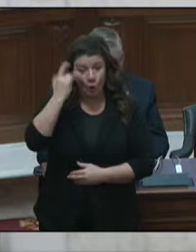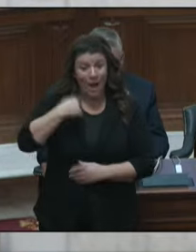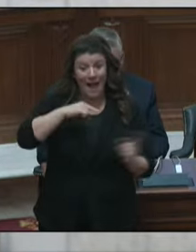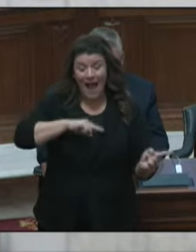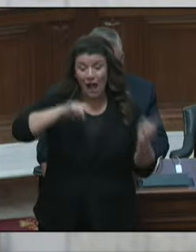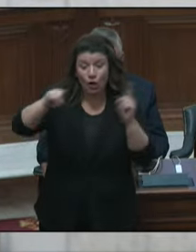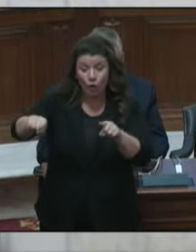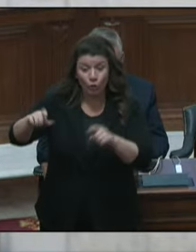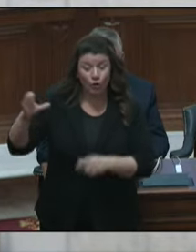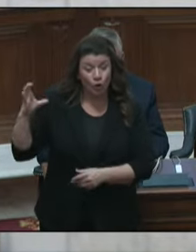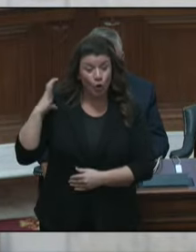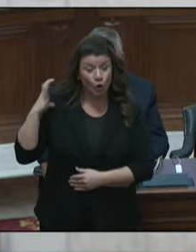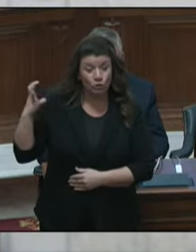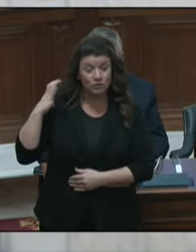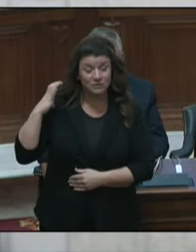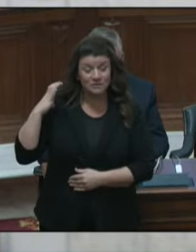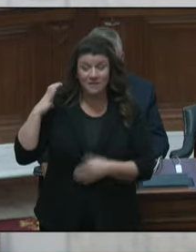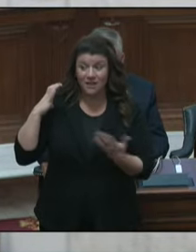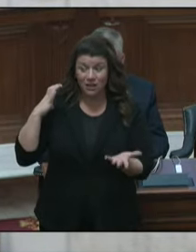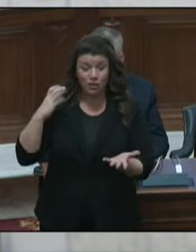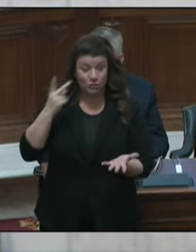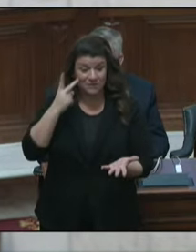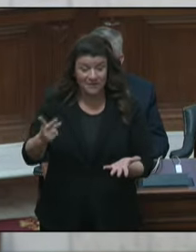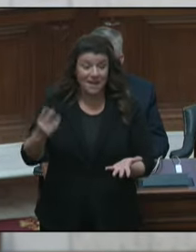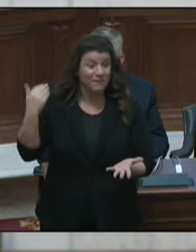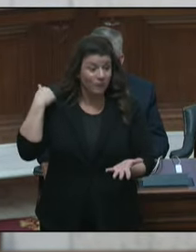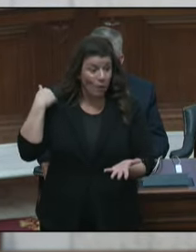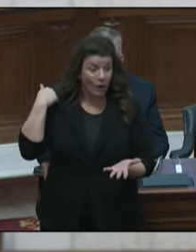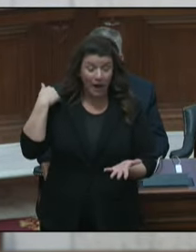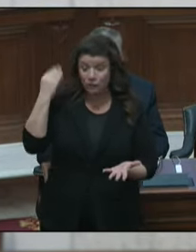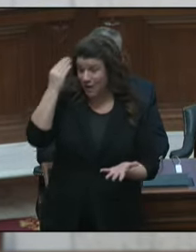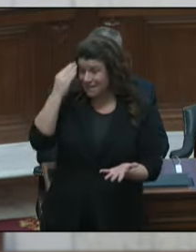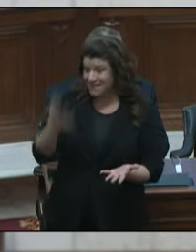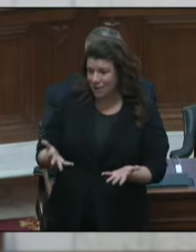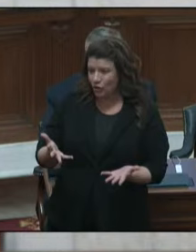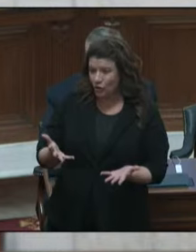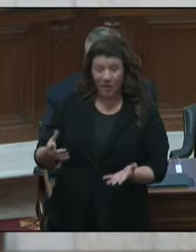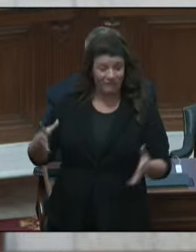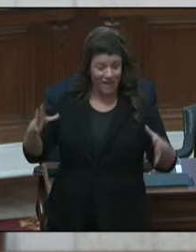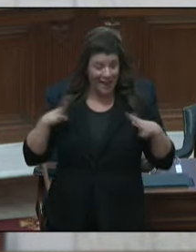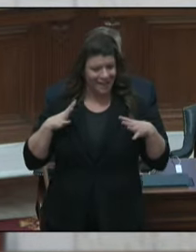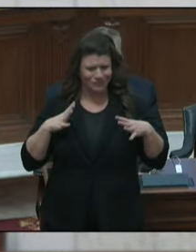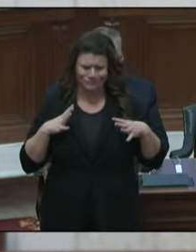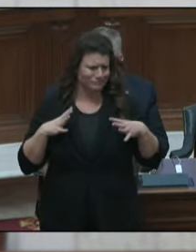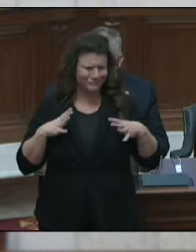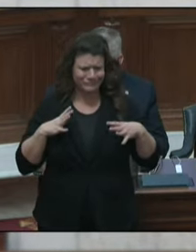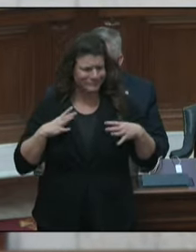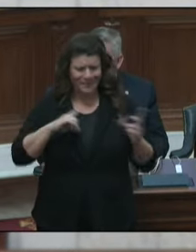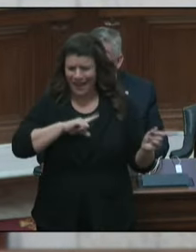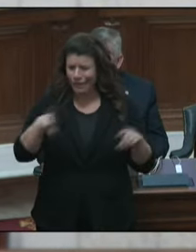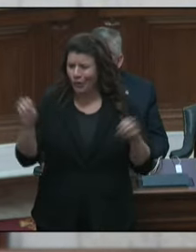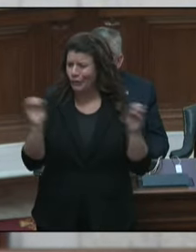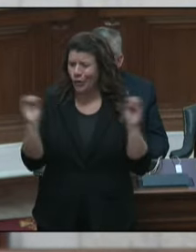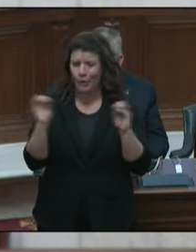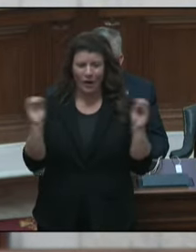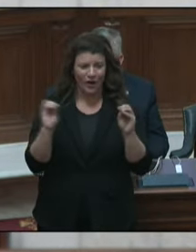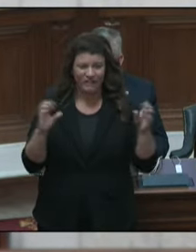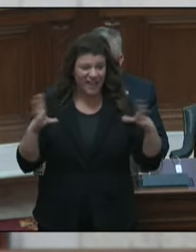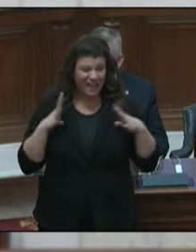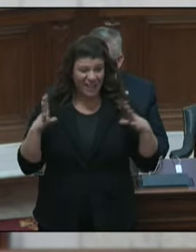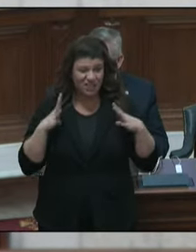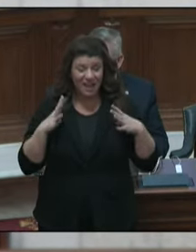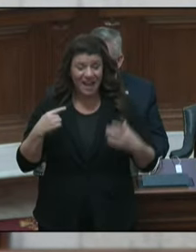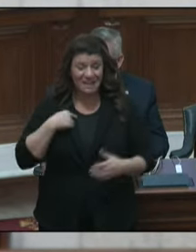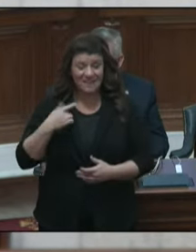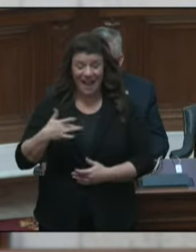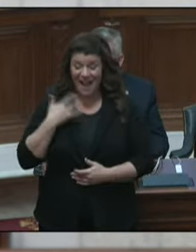is because, you see, before I tried to tell you, I don't go on vacations. I don't go anywhere because I think